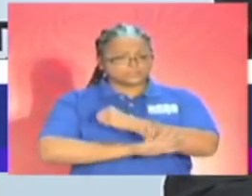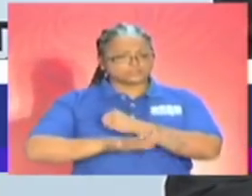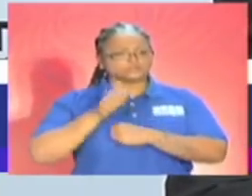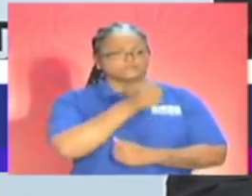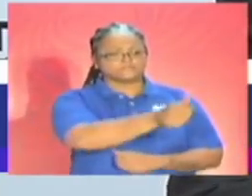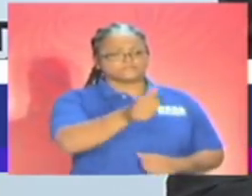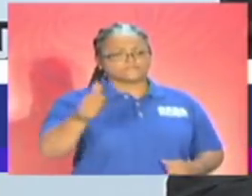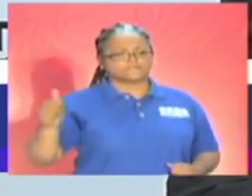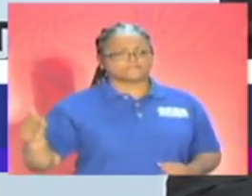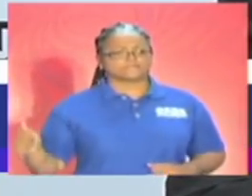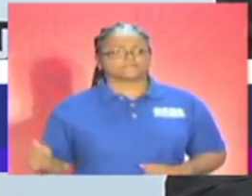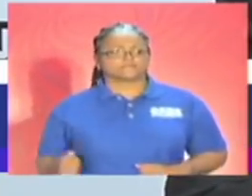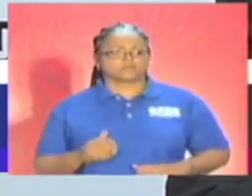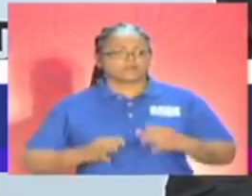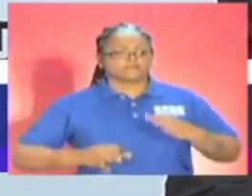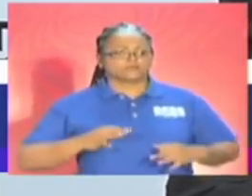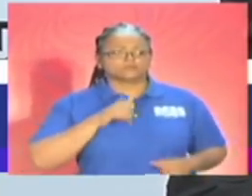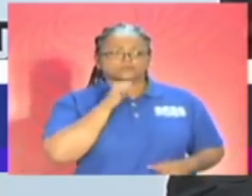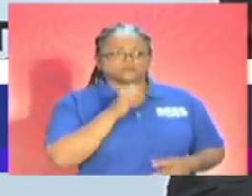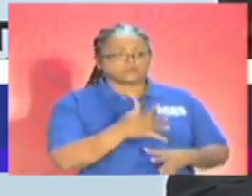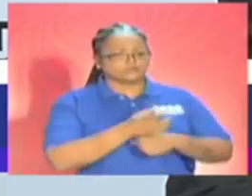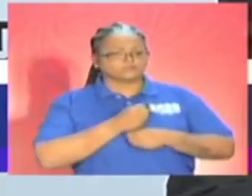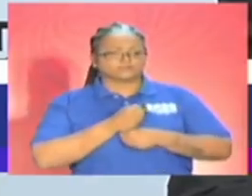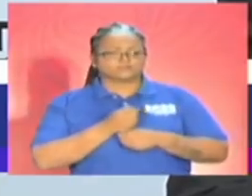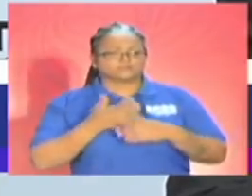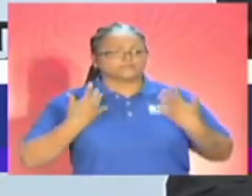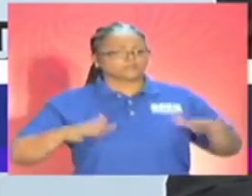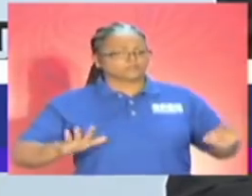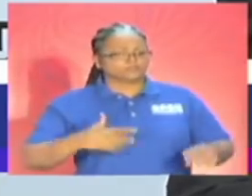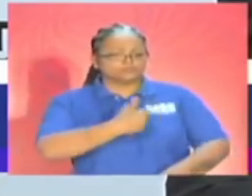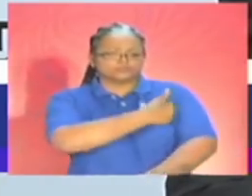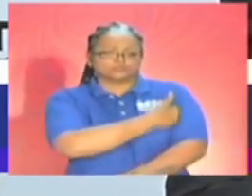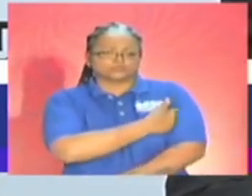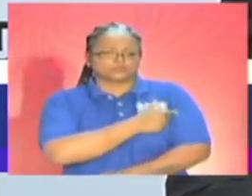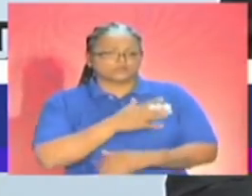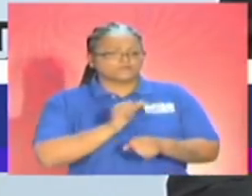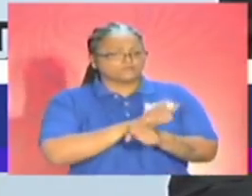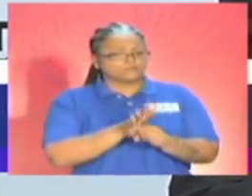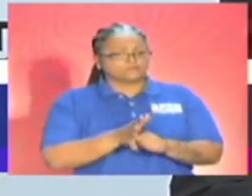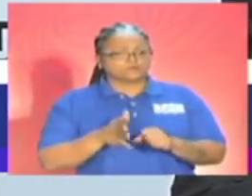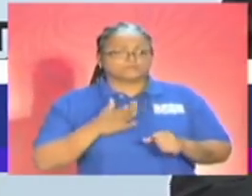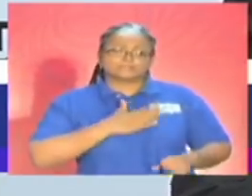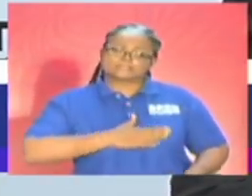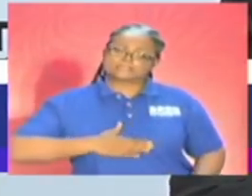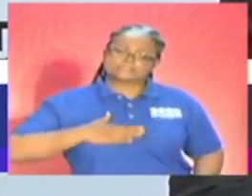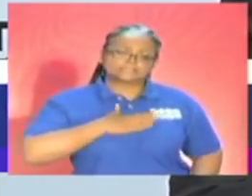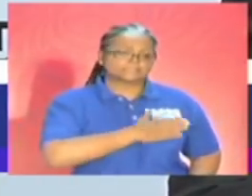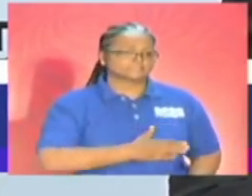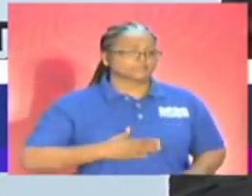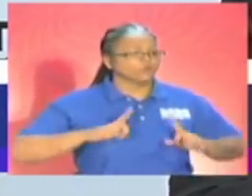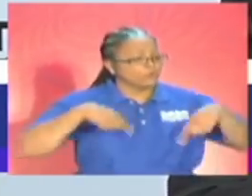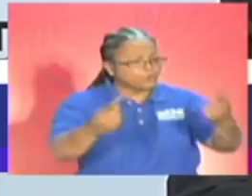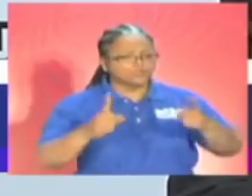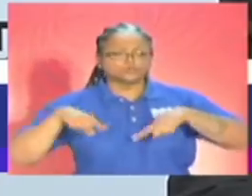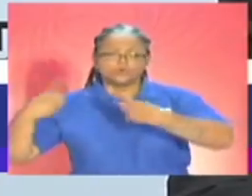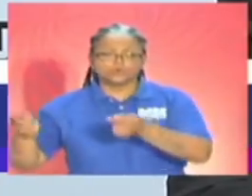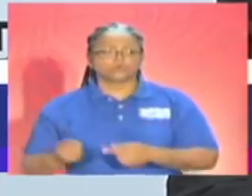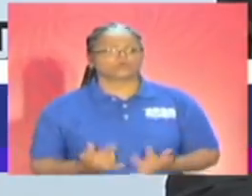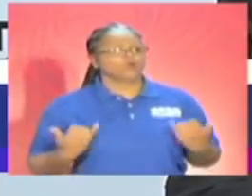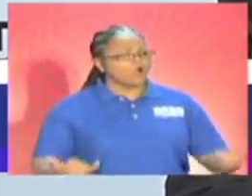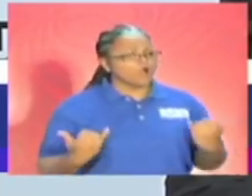you haven't received the COVID-19 vaccine as yet, please get yours now. Remember, the